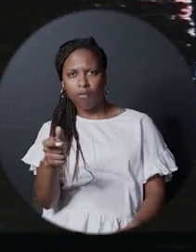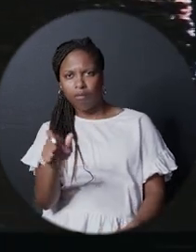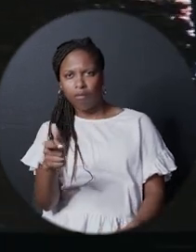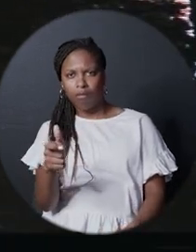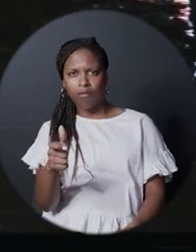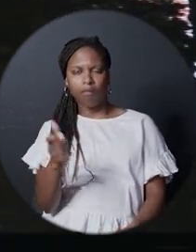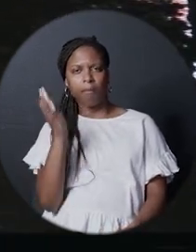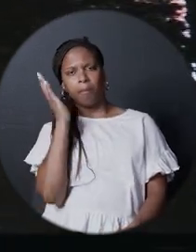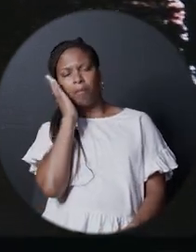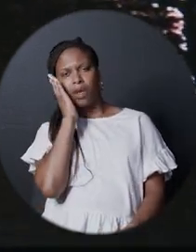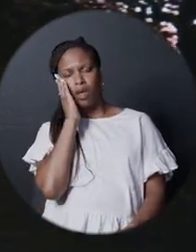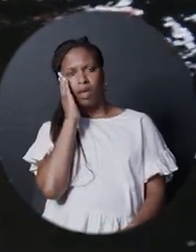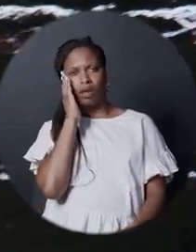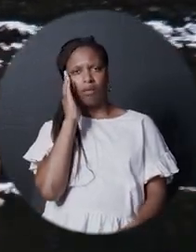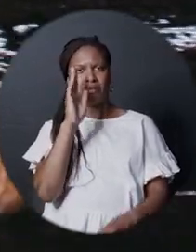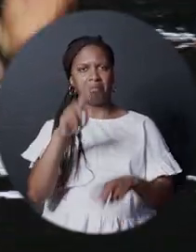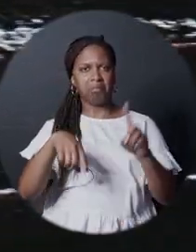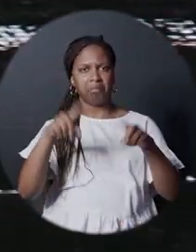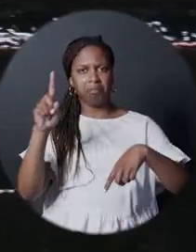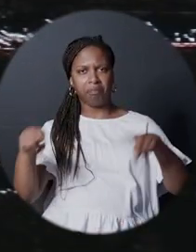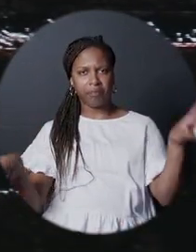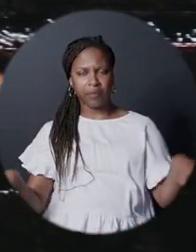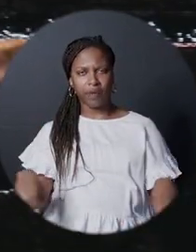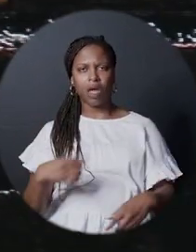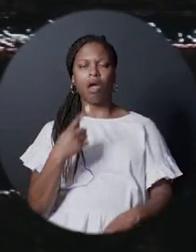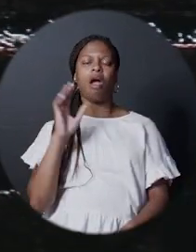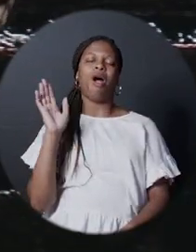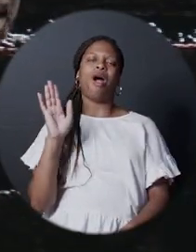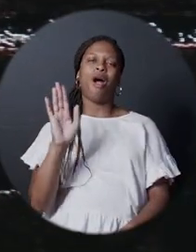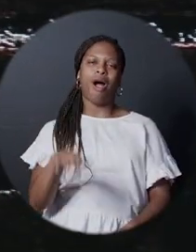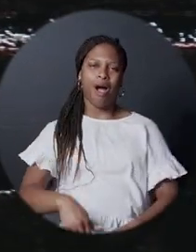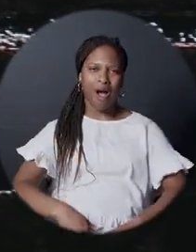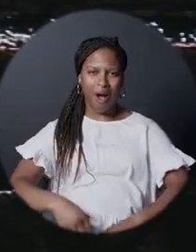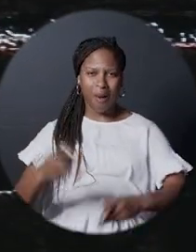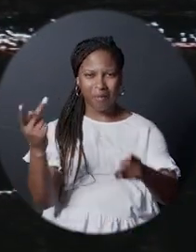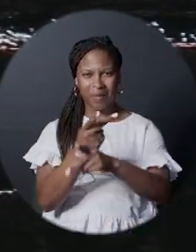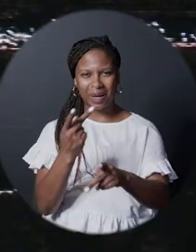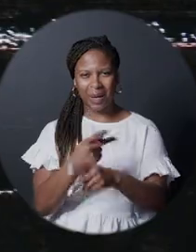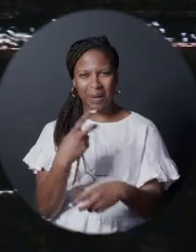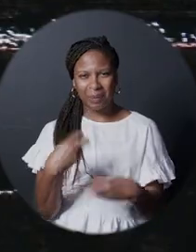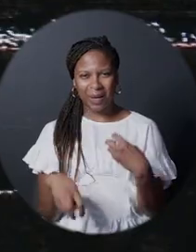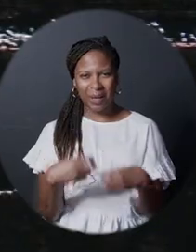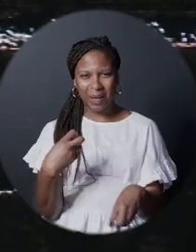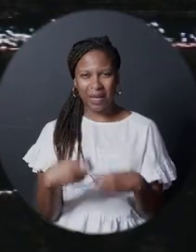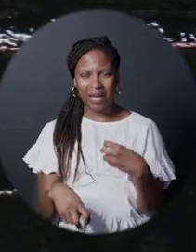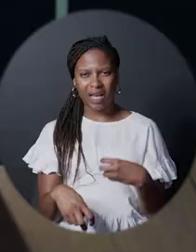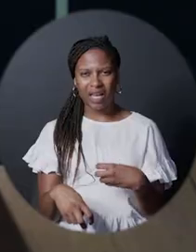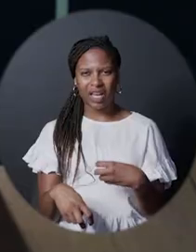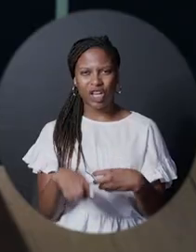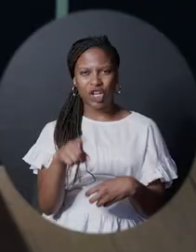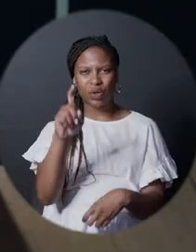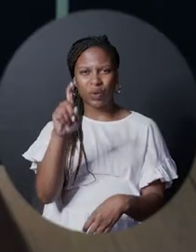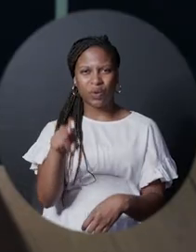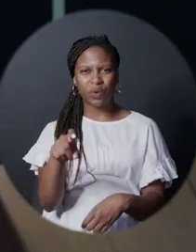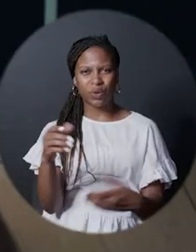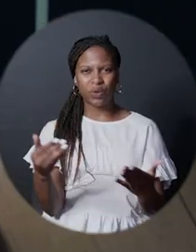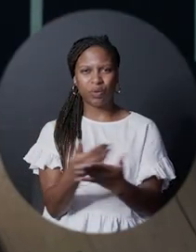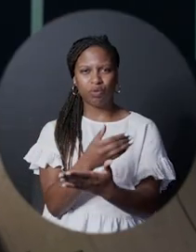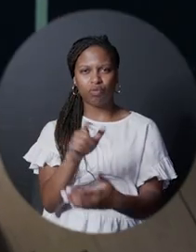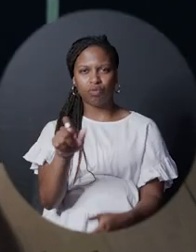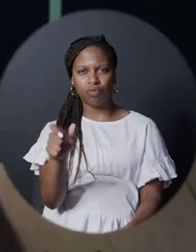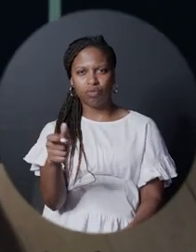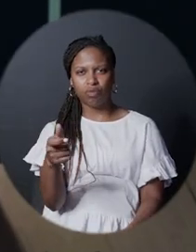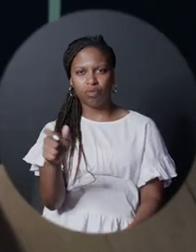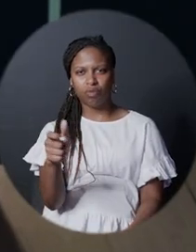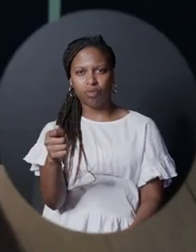the adjustable frame people, and they went through all of this kind of stuff. Here's what they told me. They said, oh, we found out the problem.